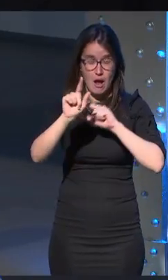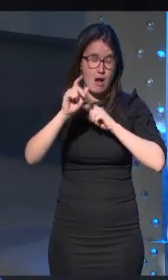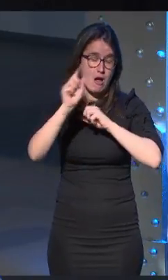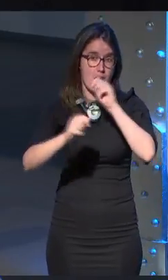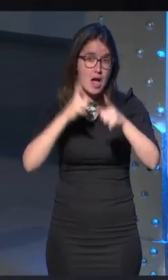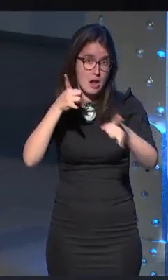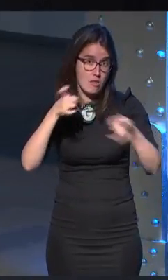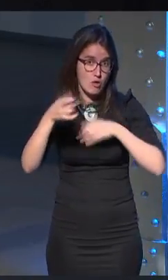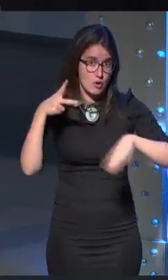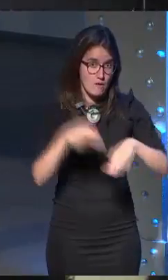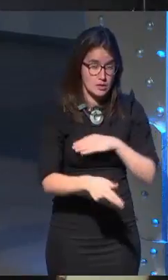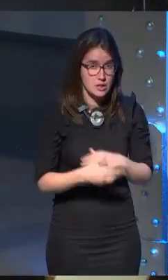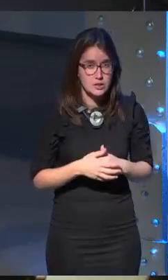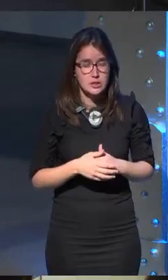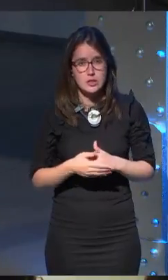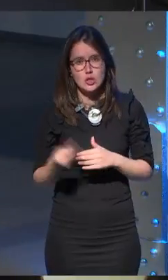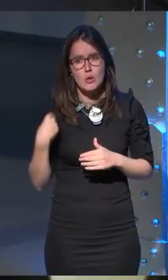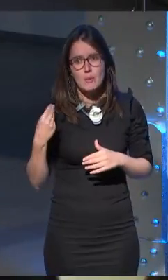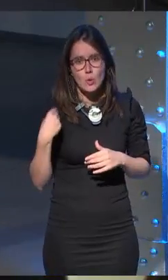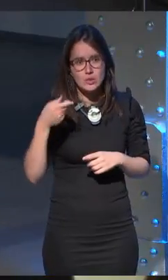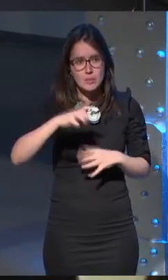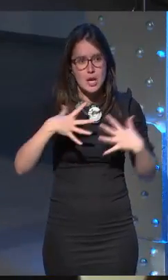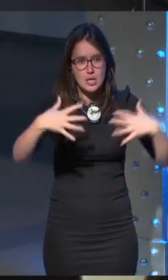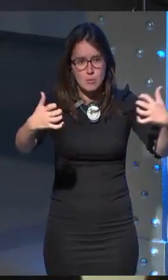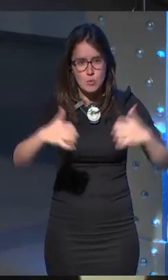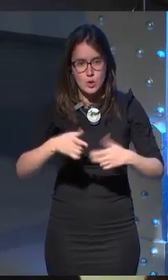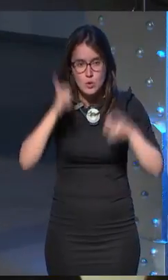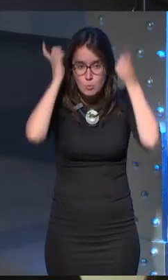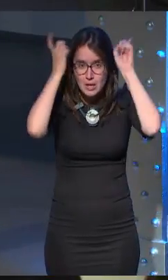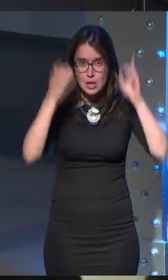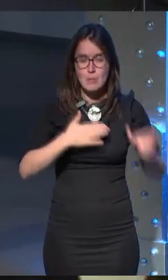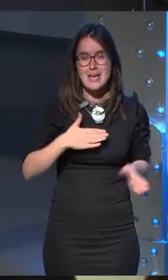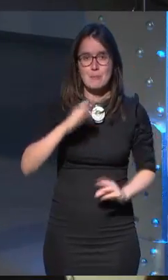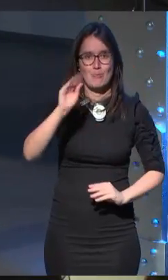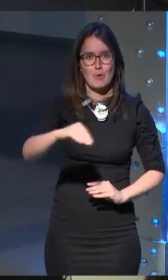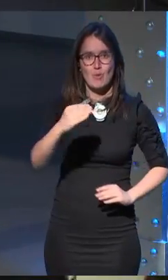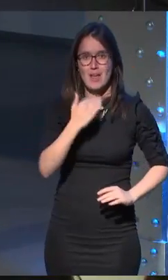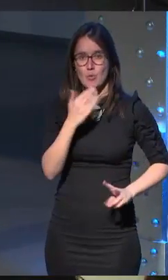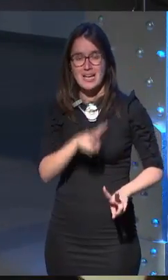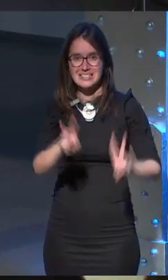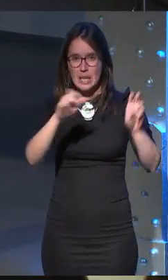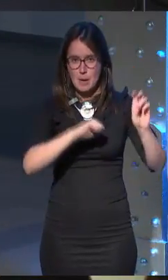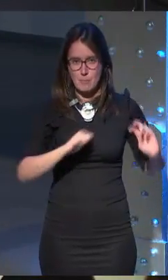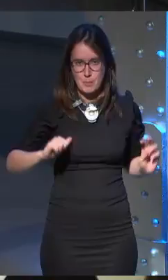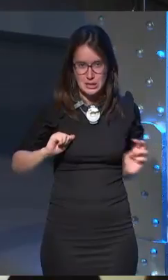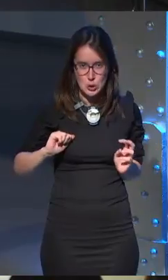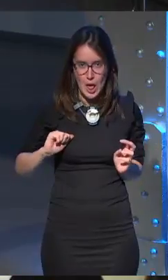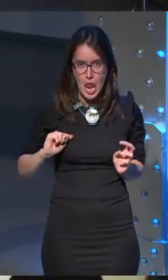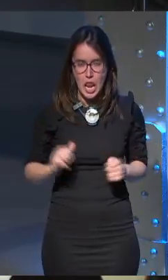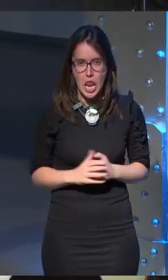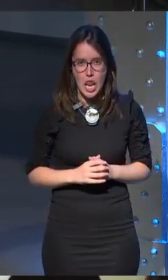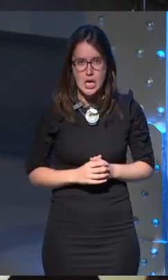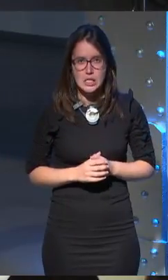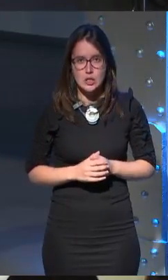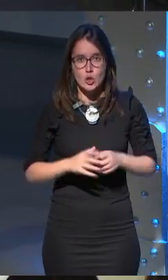Muy bien, tenemos también otra marciana que tiene ya el micrófono. We have another Martian with a microphone in the hand. Well, my question is